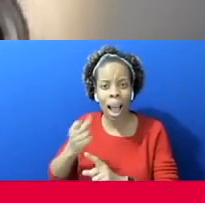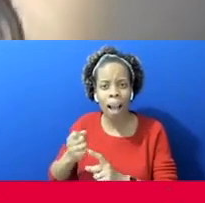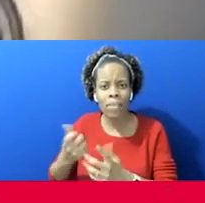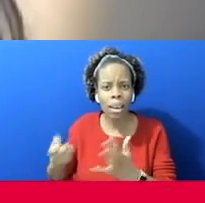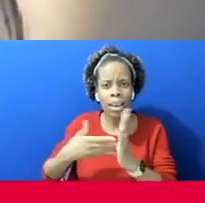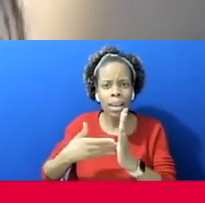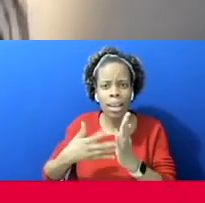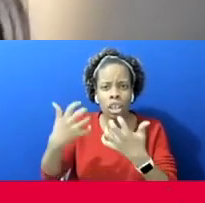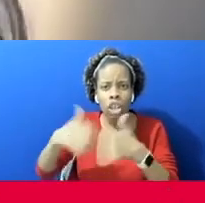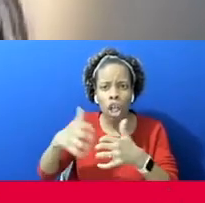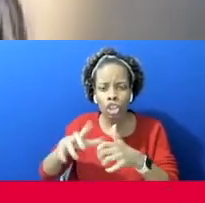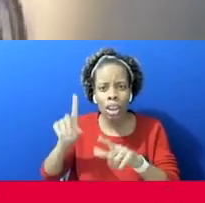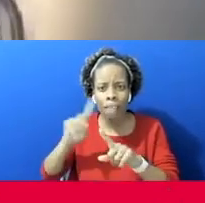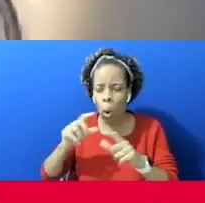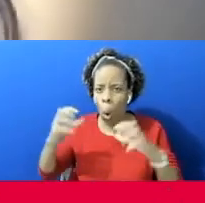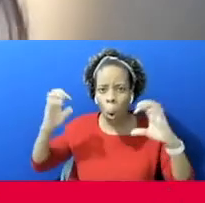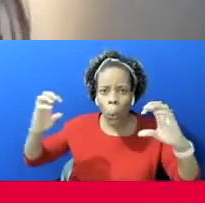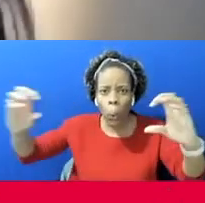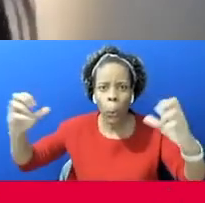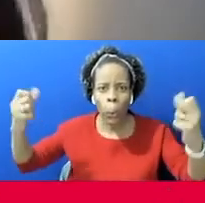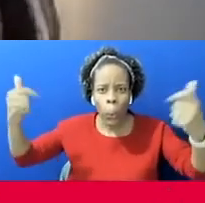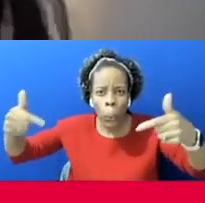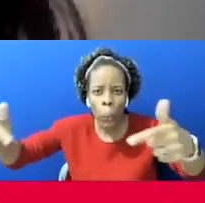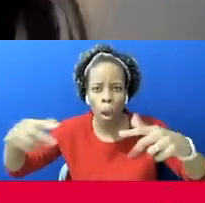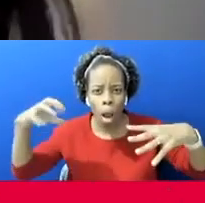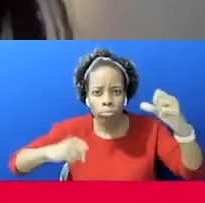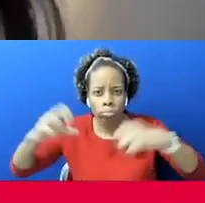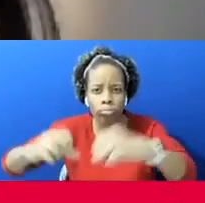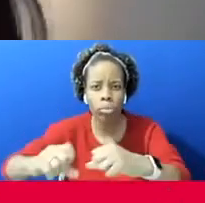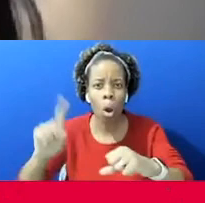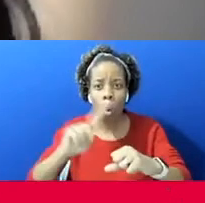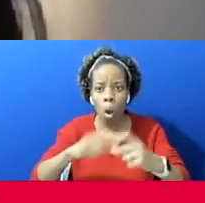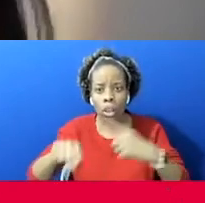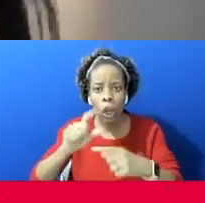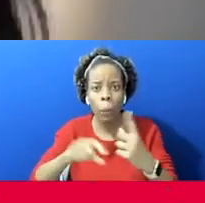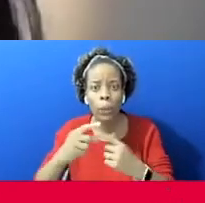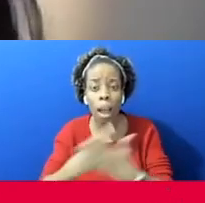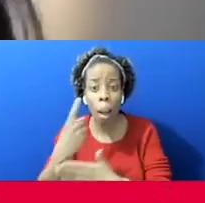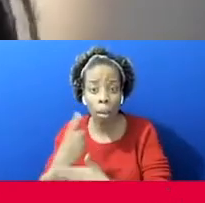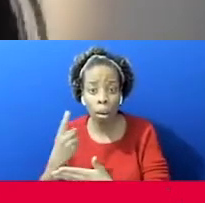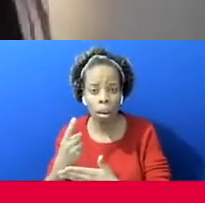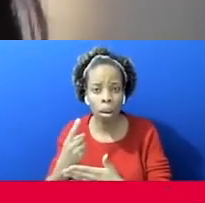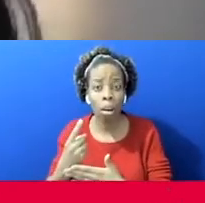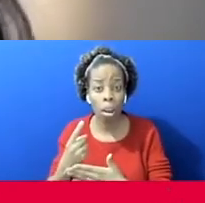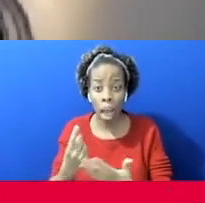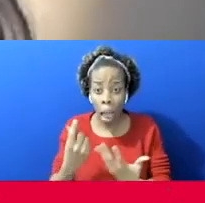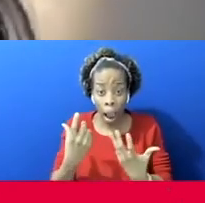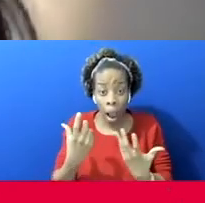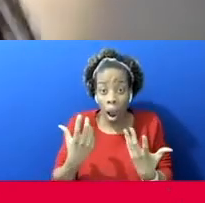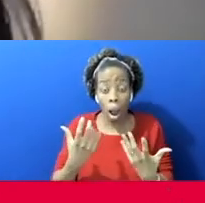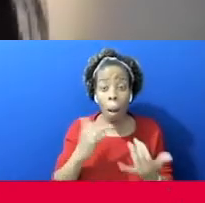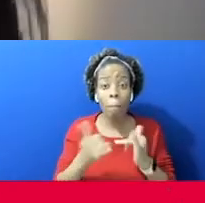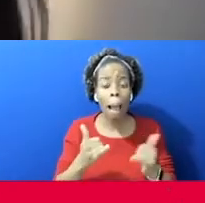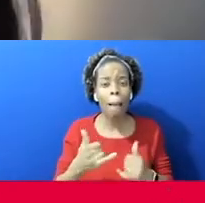modern technologies and how the research funding for that as well. It's very interesting how very innocuous topics such as, oh, we're going to